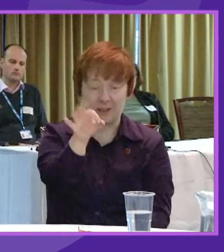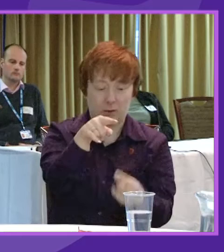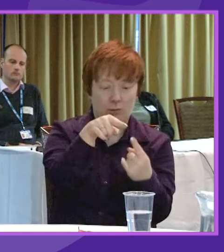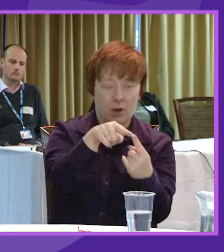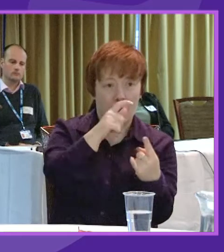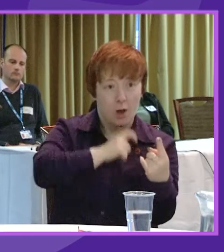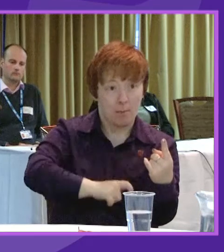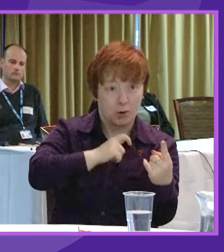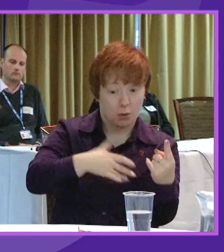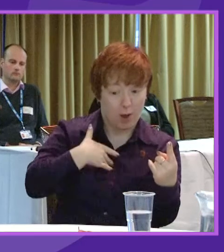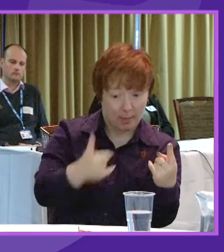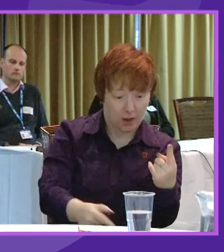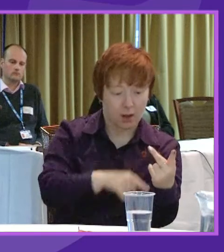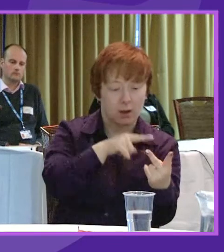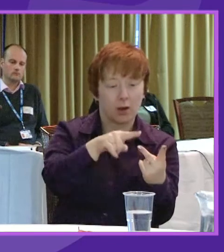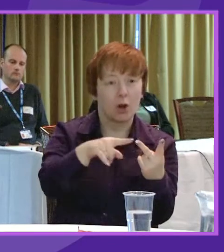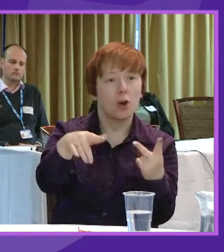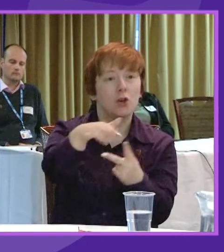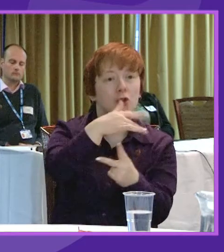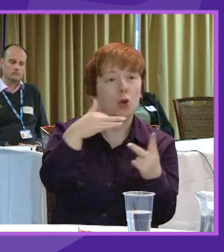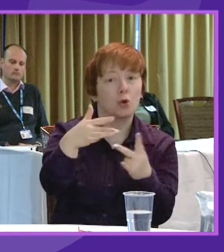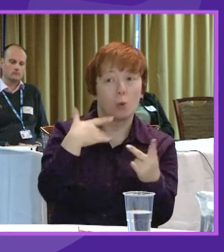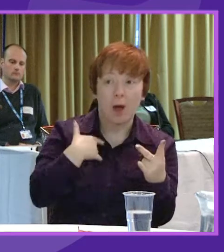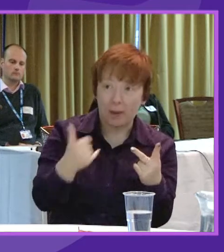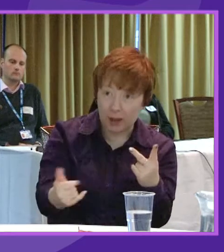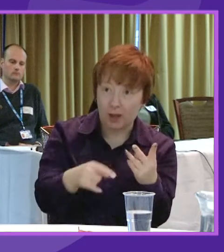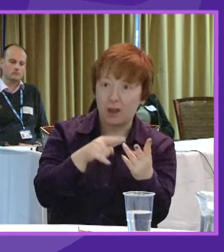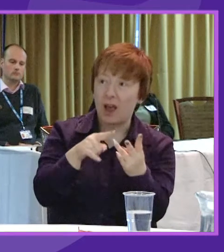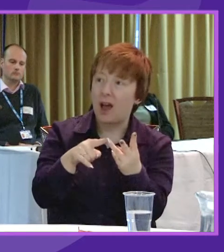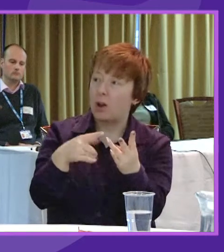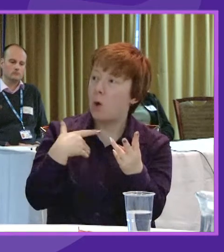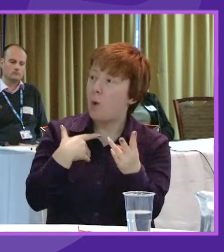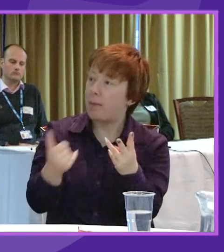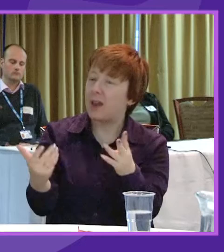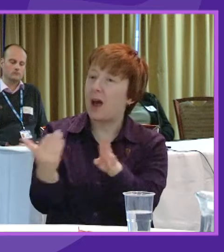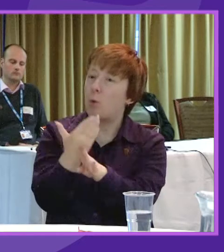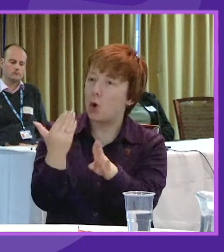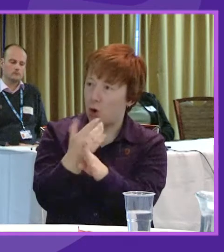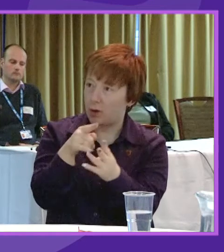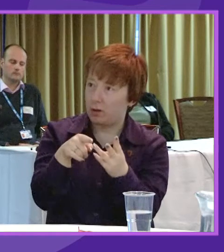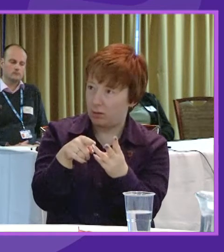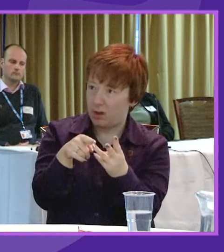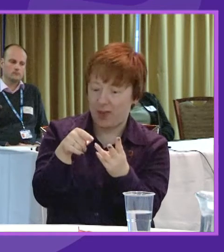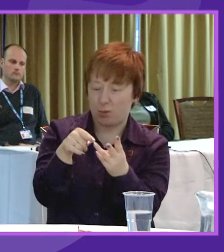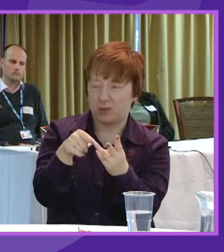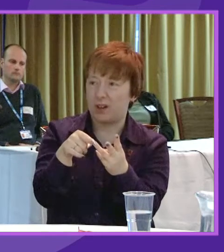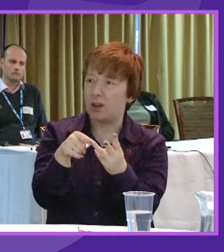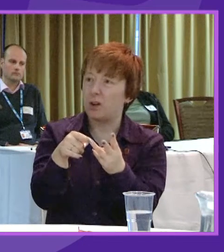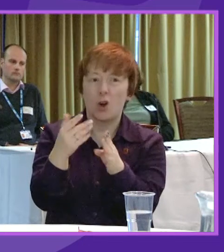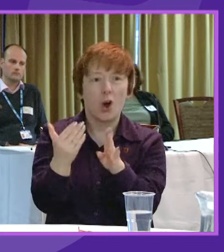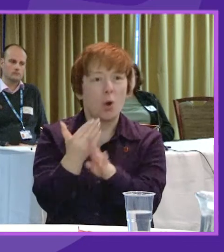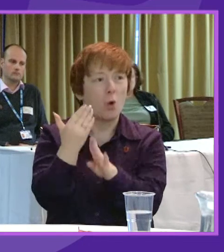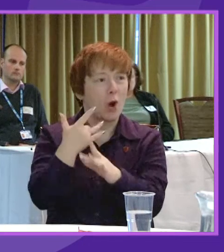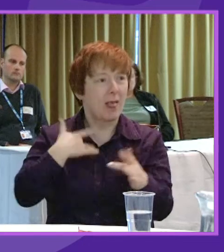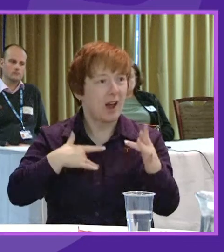main domains of personal wellbeing, social wellbeing, and wellbeing at work. And the third section used the work-related quality of life